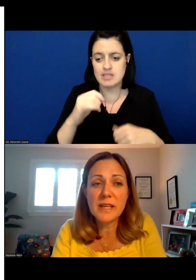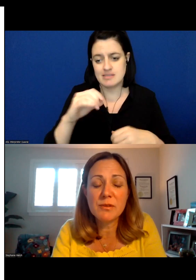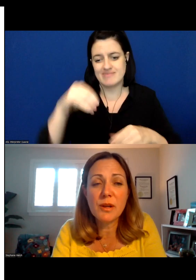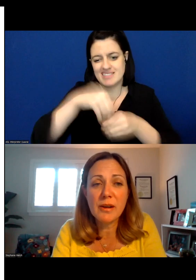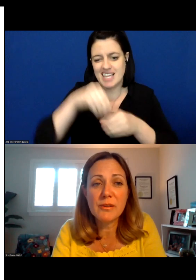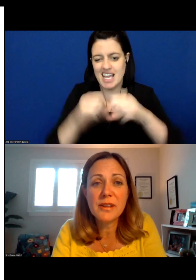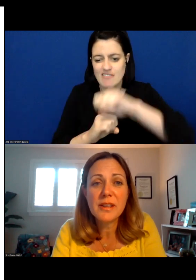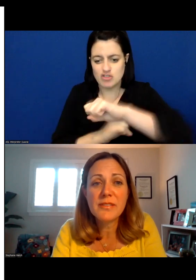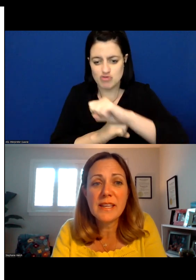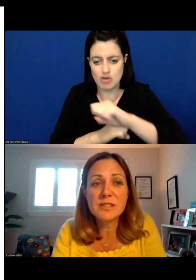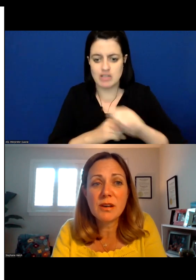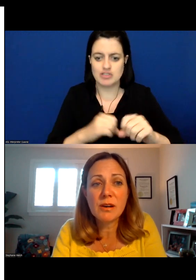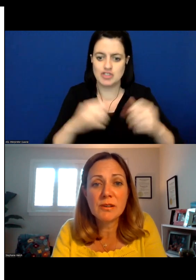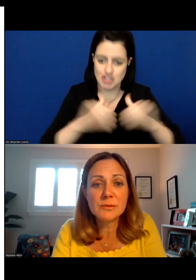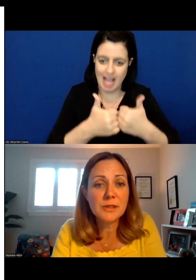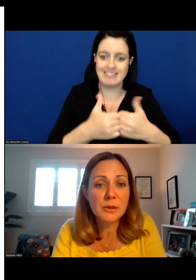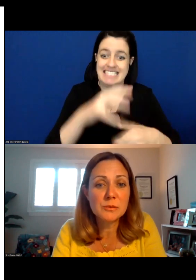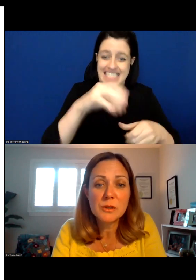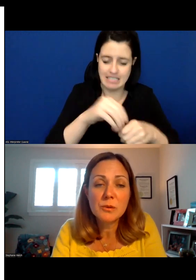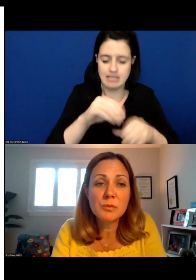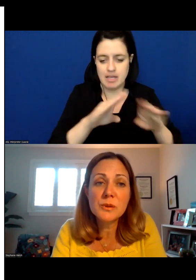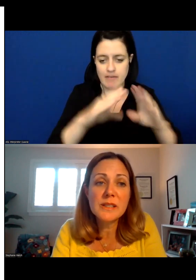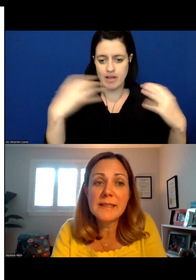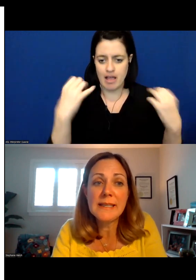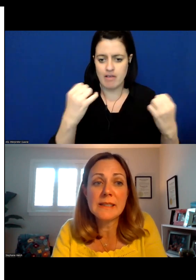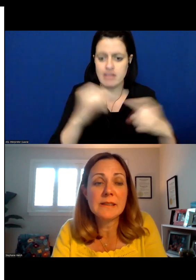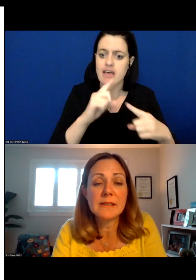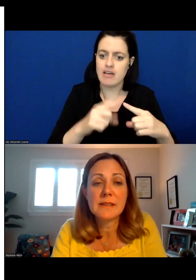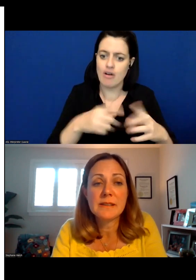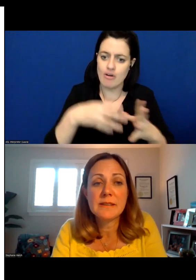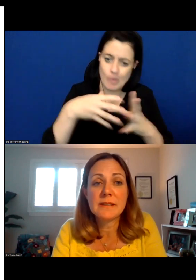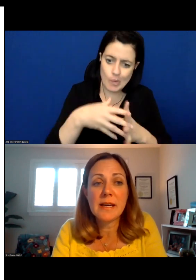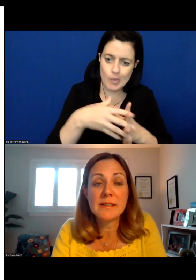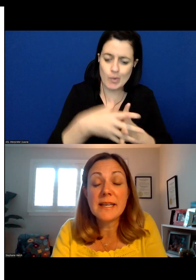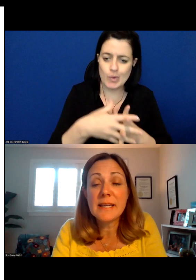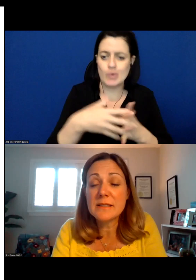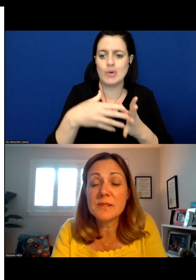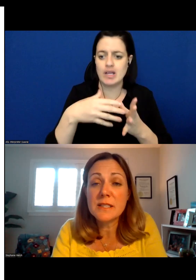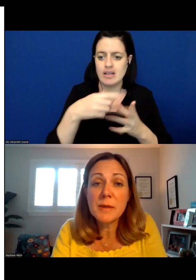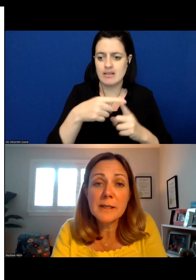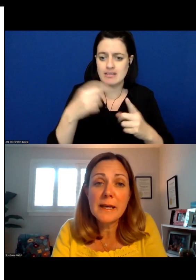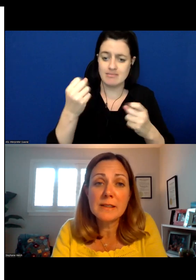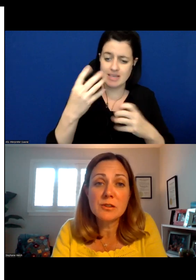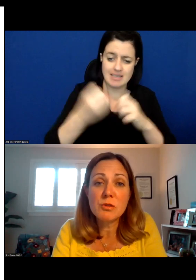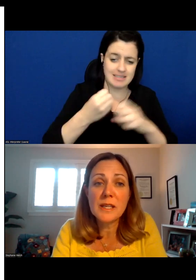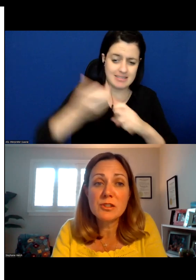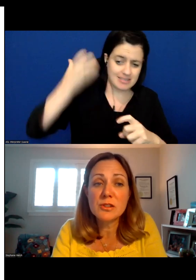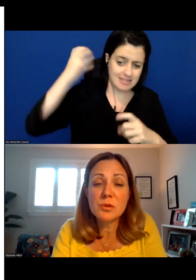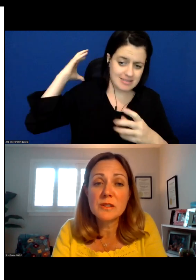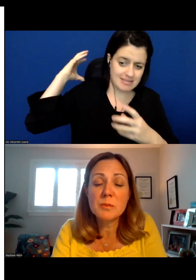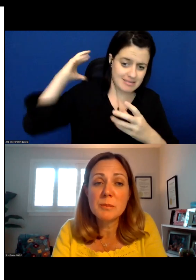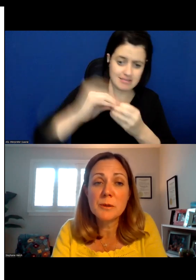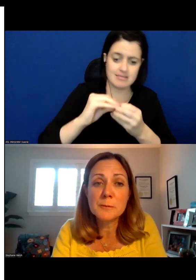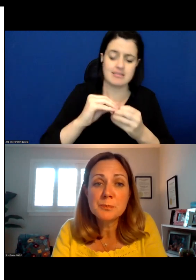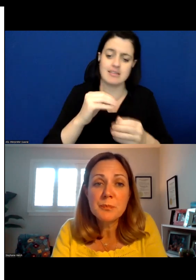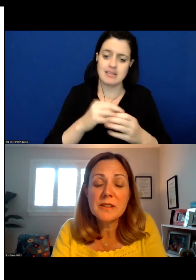in behavioral health that are, rooted in decades of stigma and discrimination